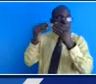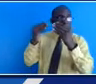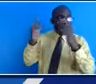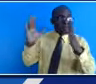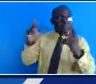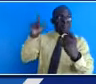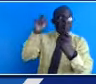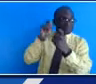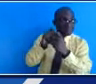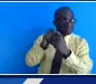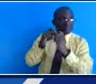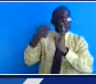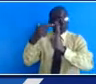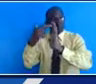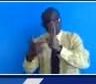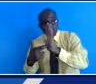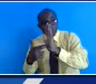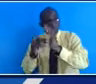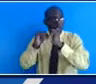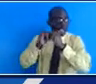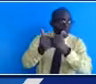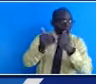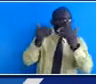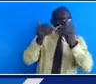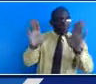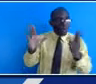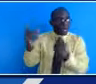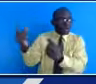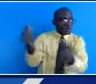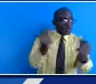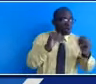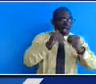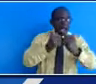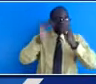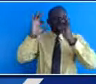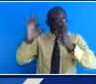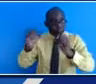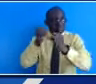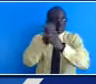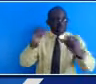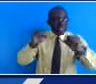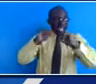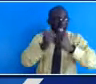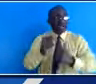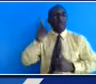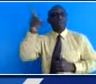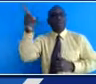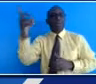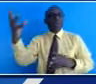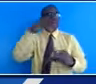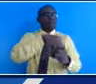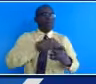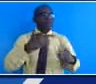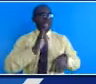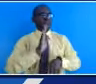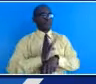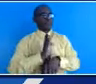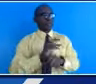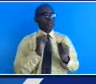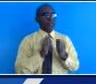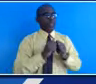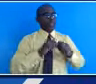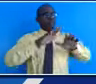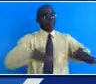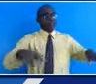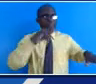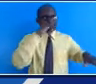parents, primarily moms, who are very concerned about their children's health. And they're going to want to be sure that before they interact out in the society that there's the